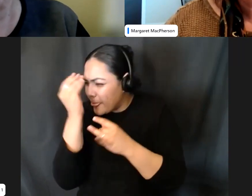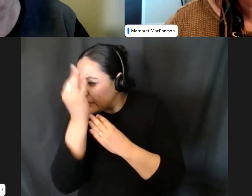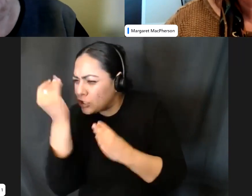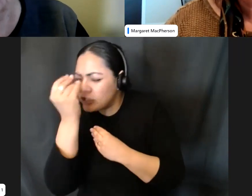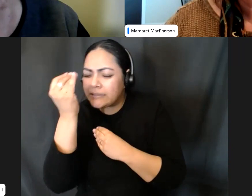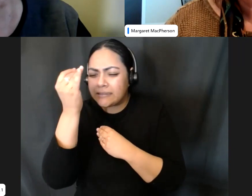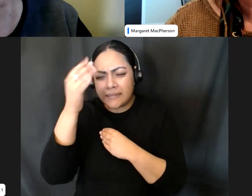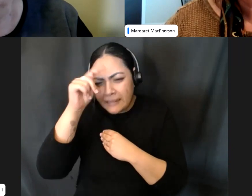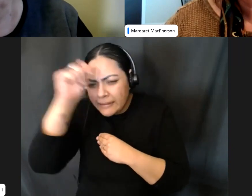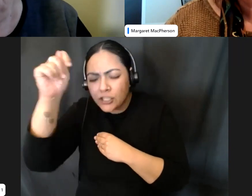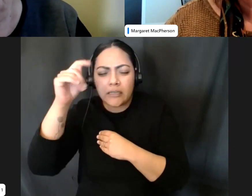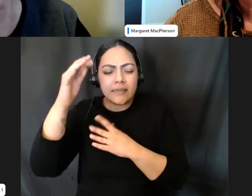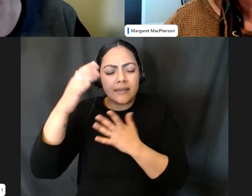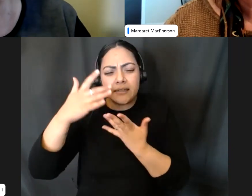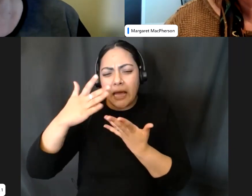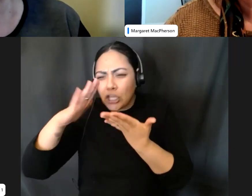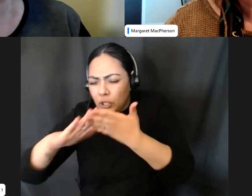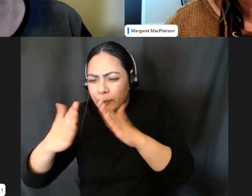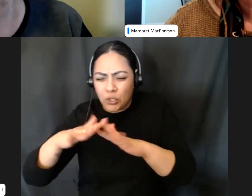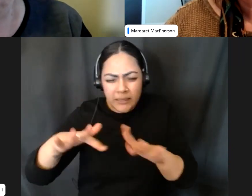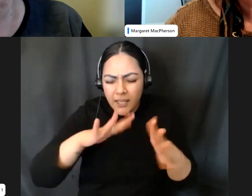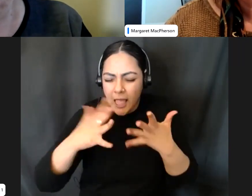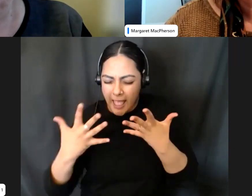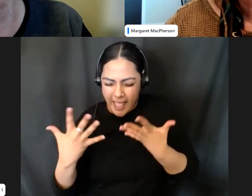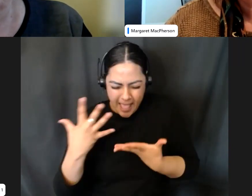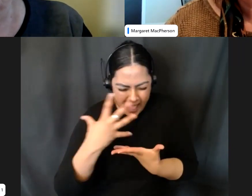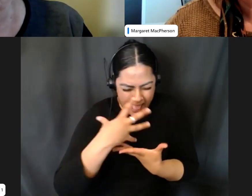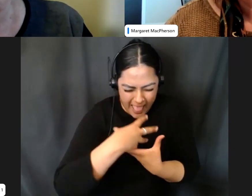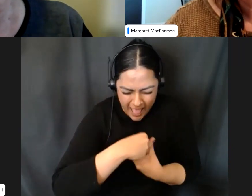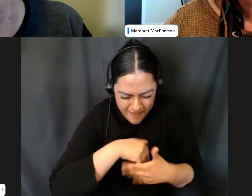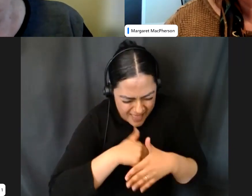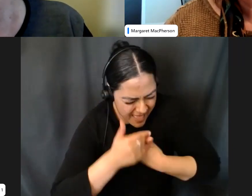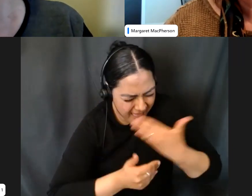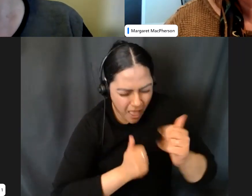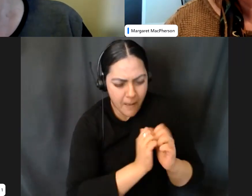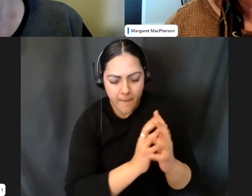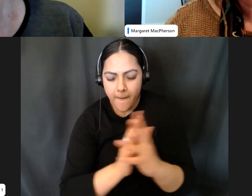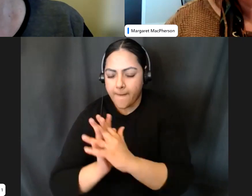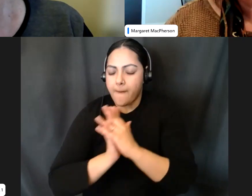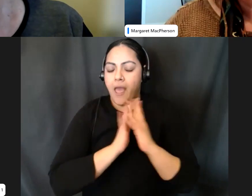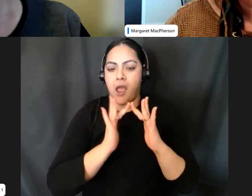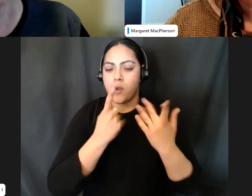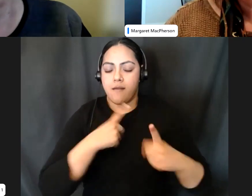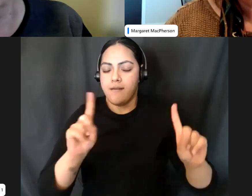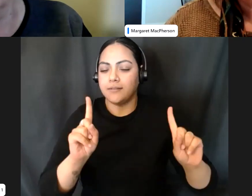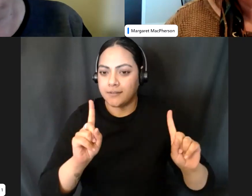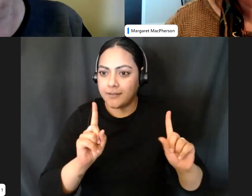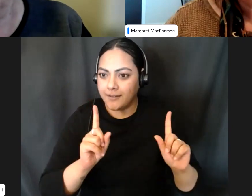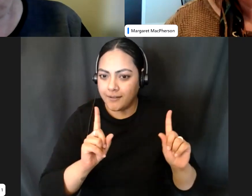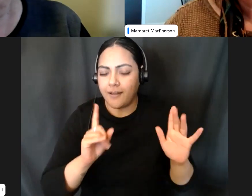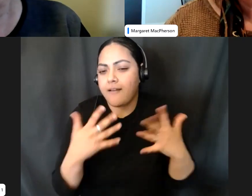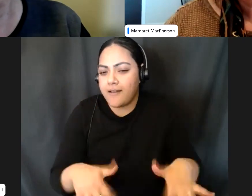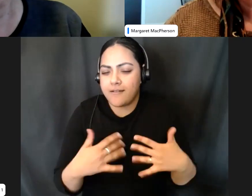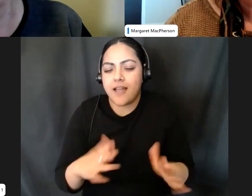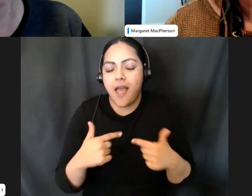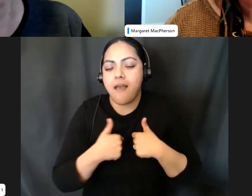communities from the community, bringing everything from the ground up to do the work. And I've got so much I want to say about it that